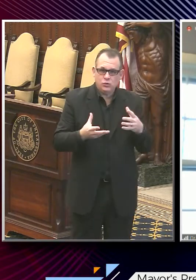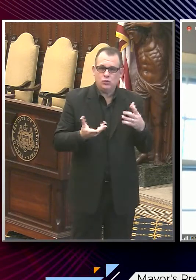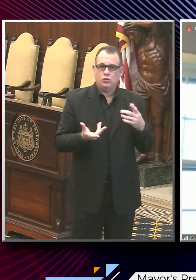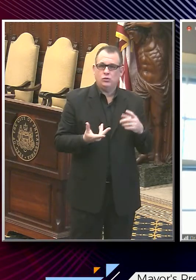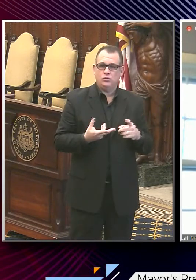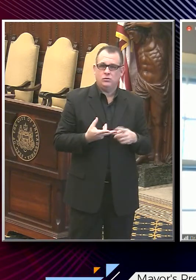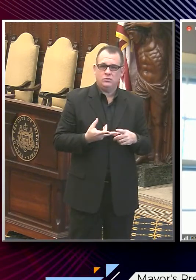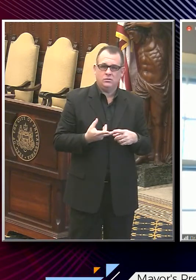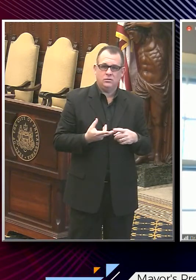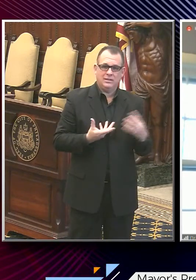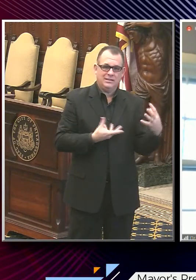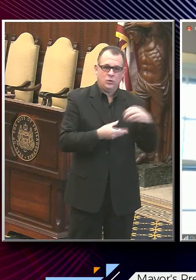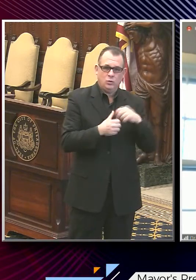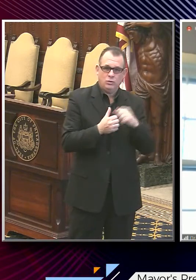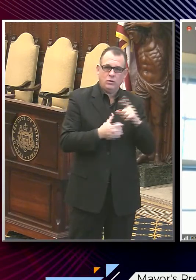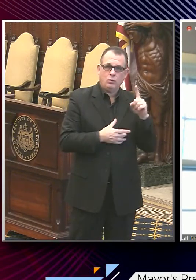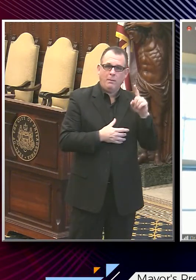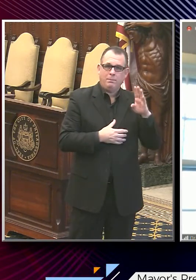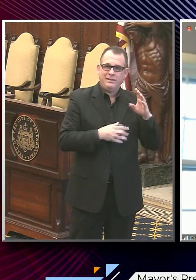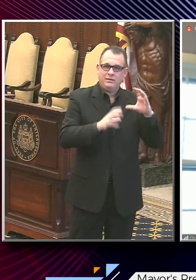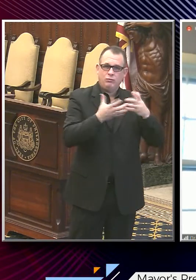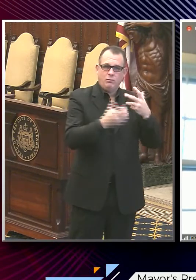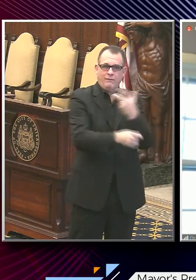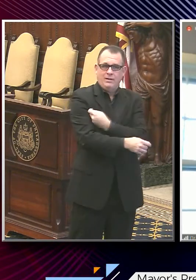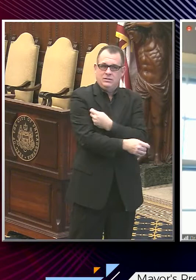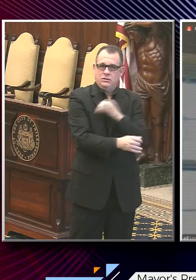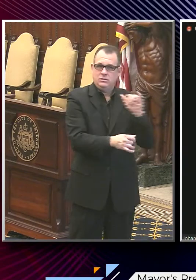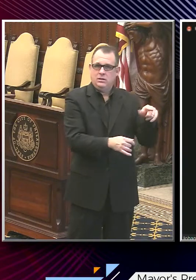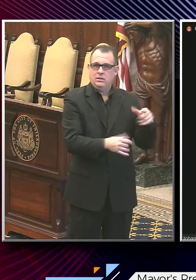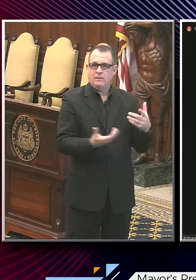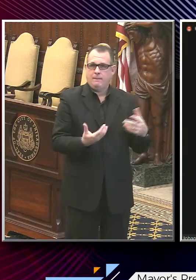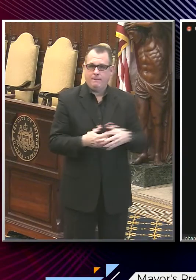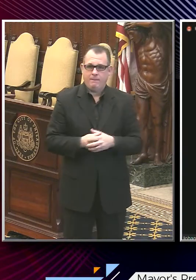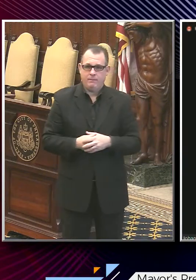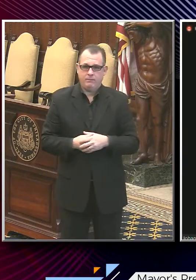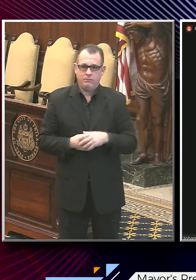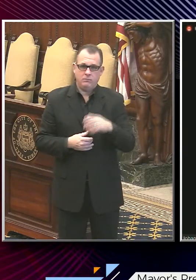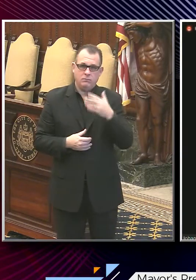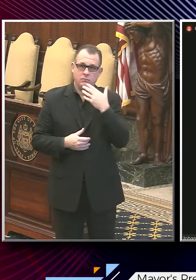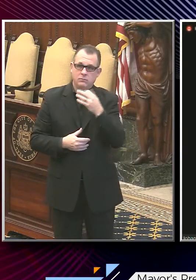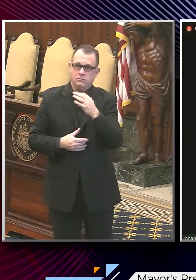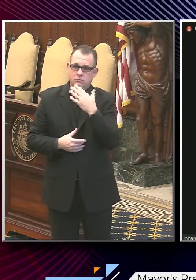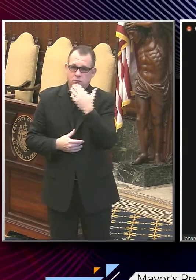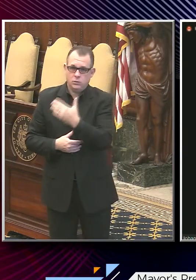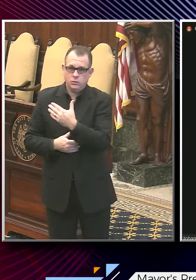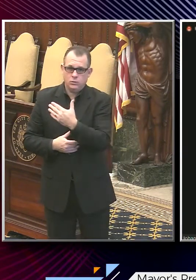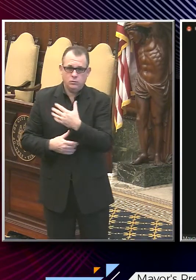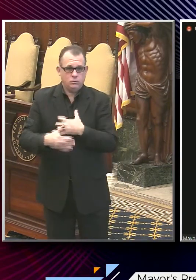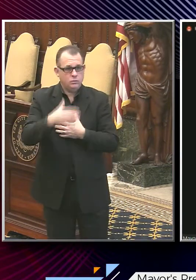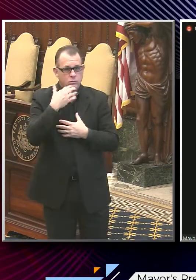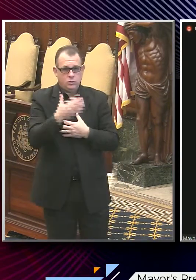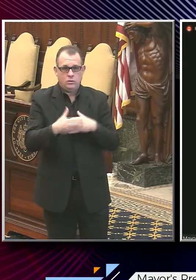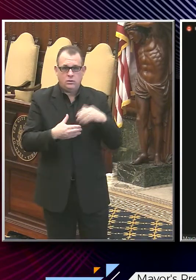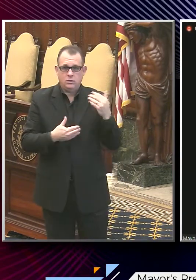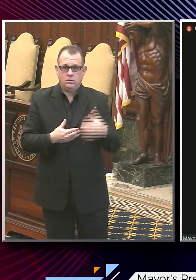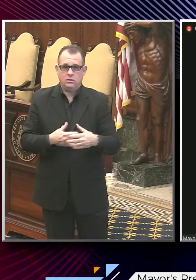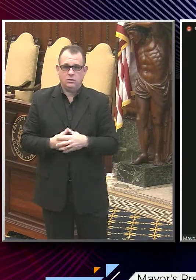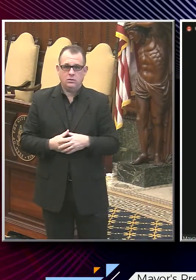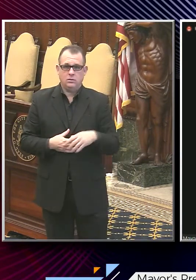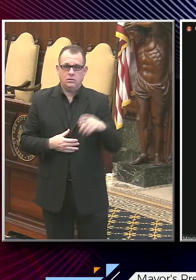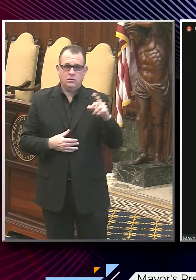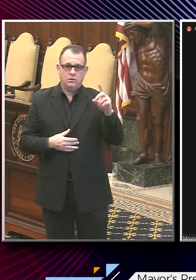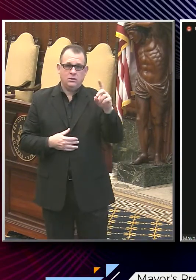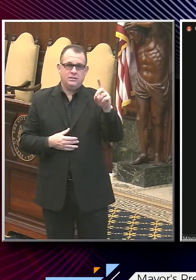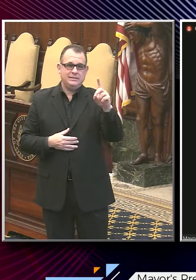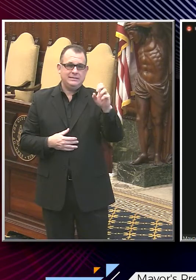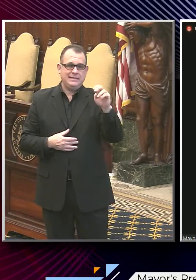and teachers and included in that phase 1B vaccination plan. Excellent. Thank you. Thank you, Johan. Let's go to